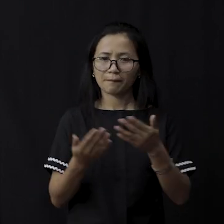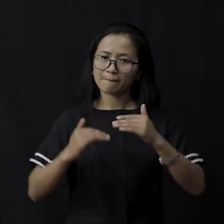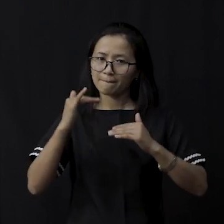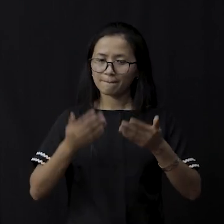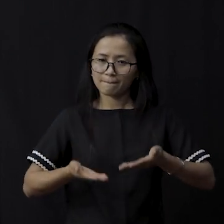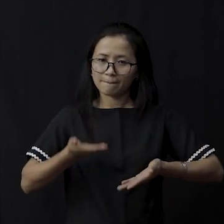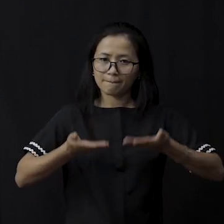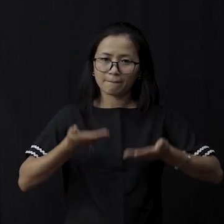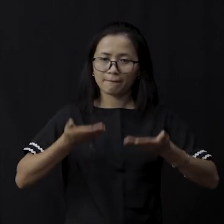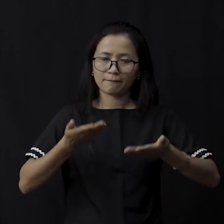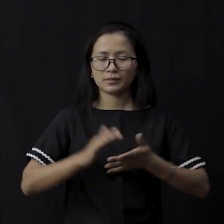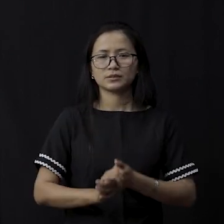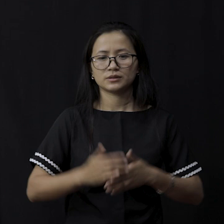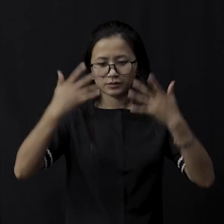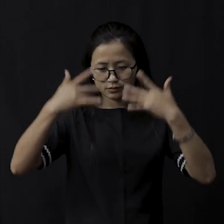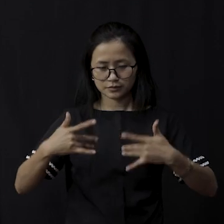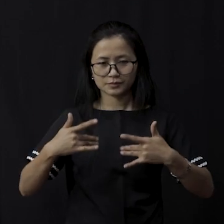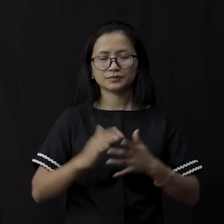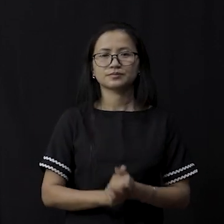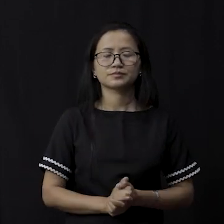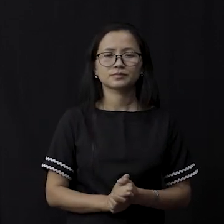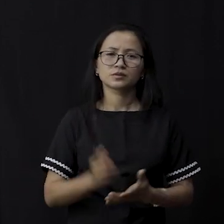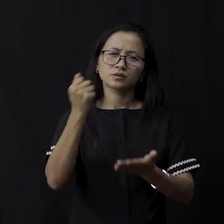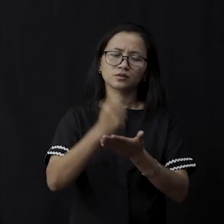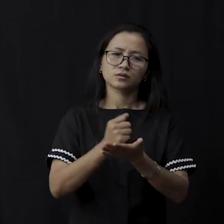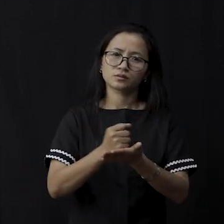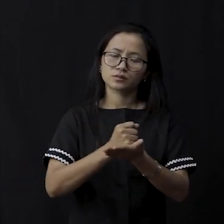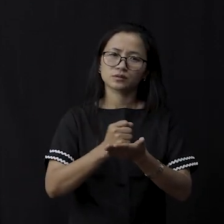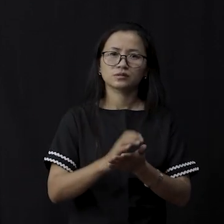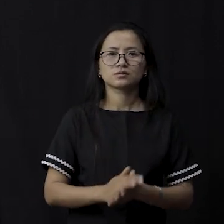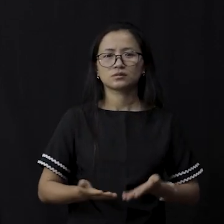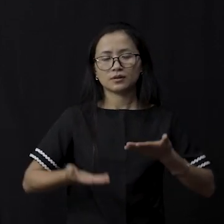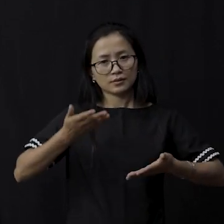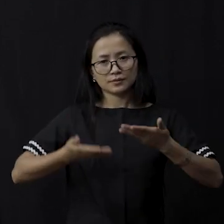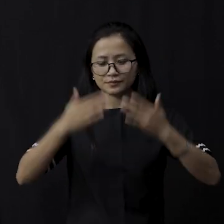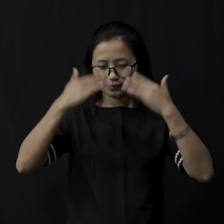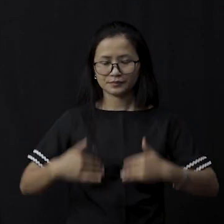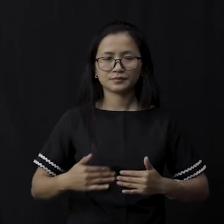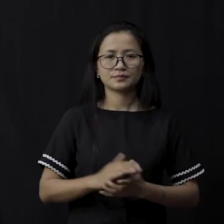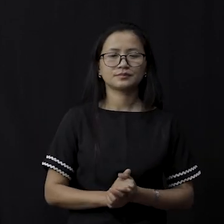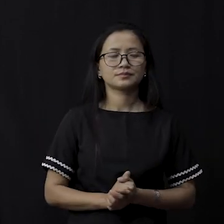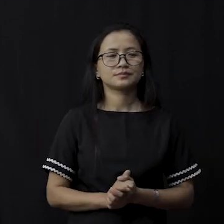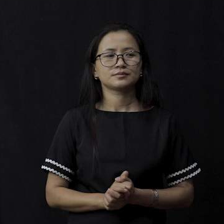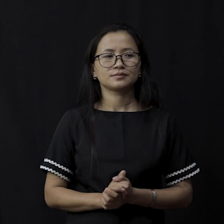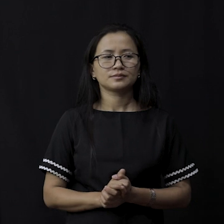balanced diet. Balanced, okay, balanced diet. So you should practice a balanced diet.